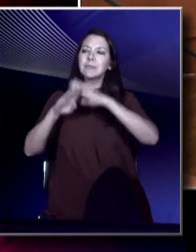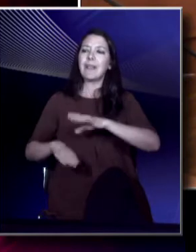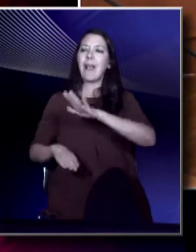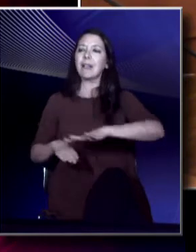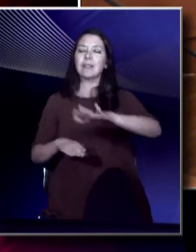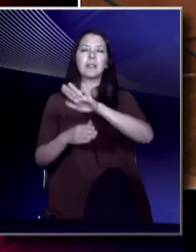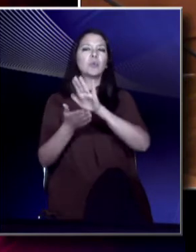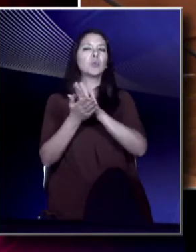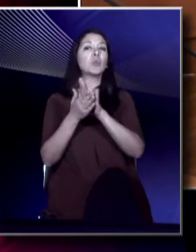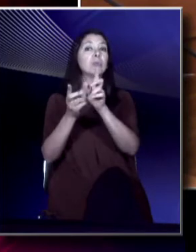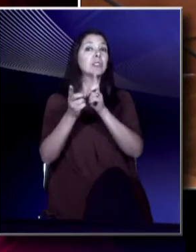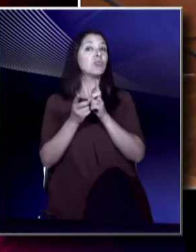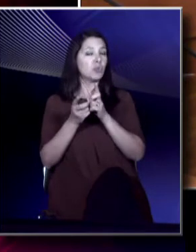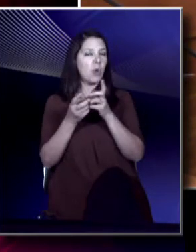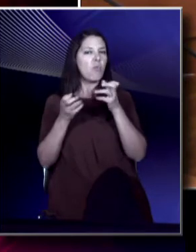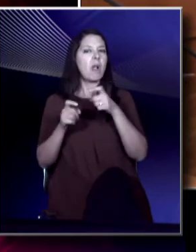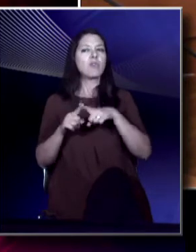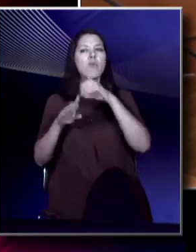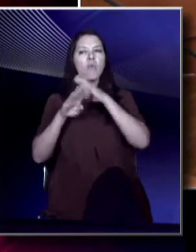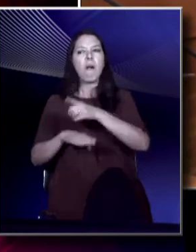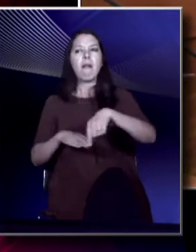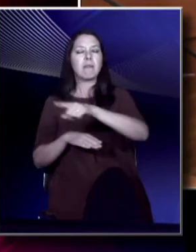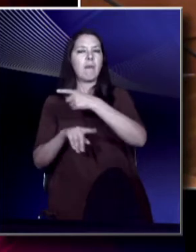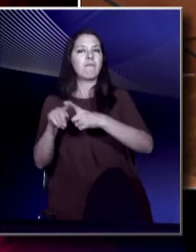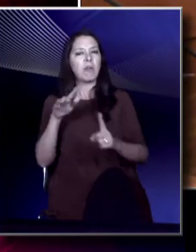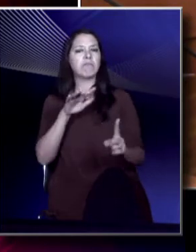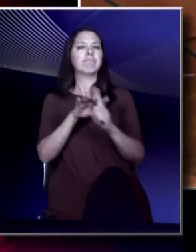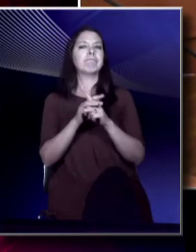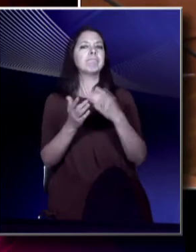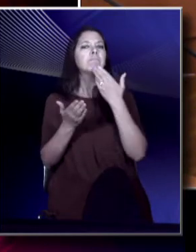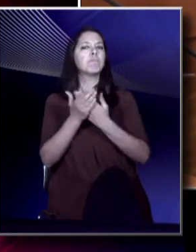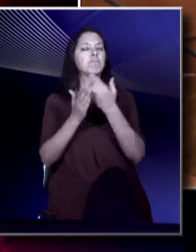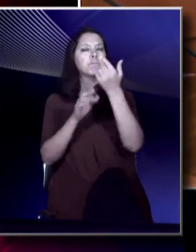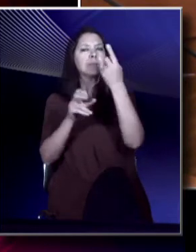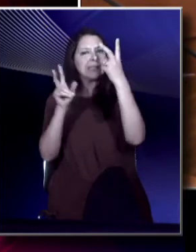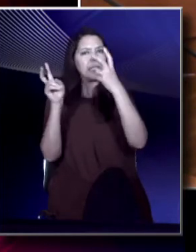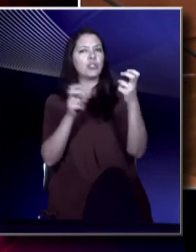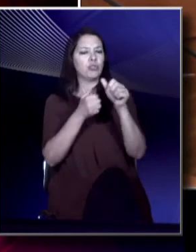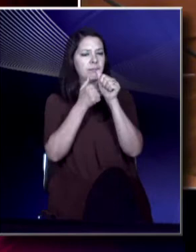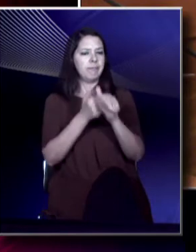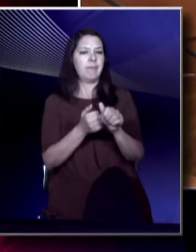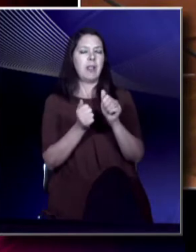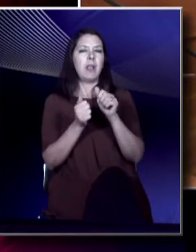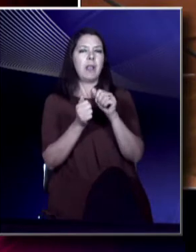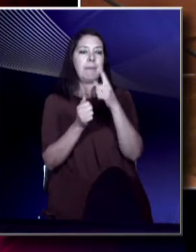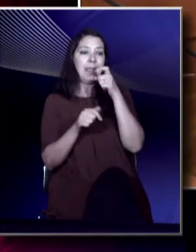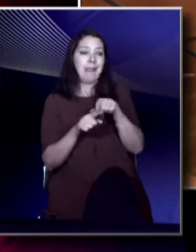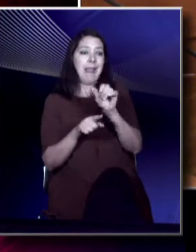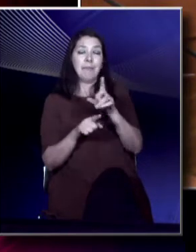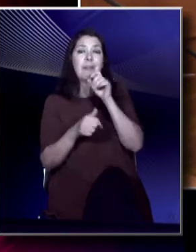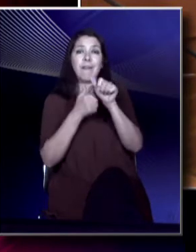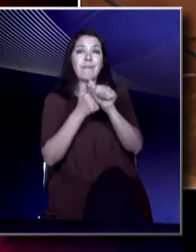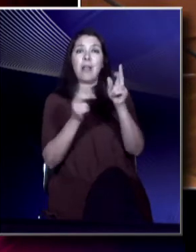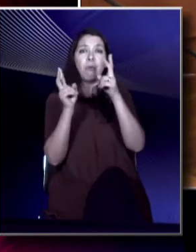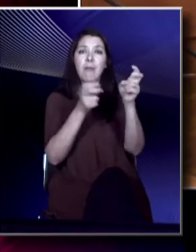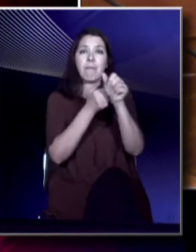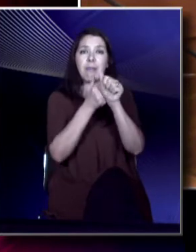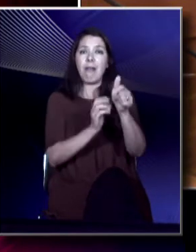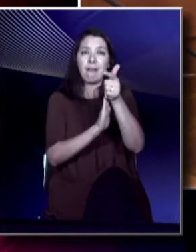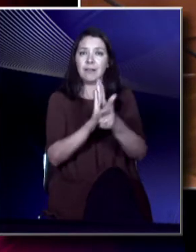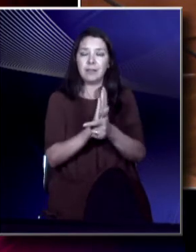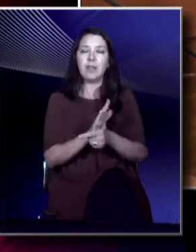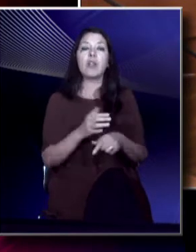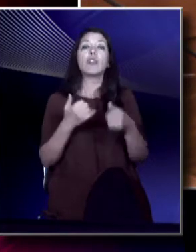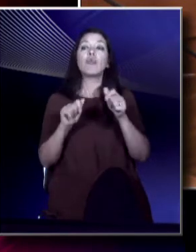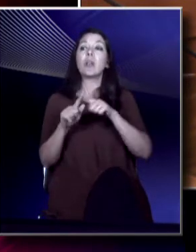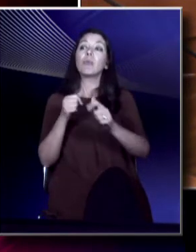the state from bringing up legitimate issues of ASDB compliance of the contract by threatening to leave school districts 30